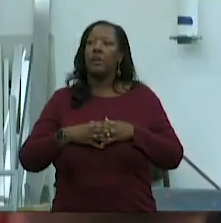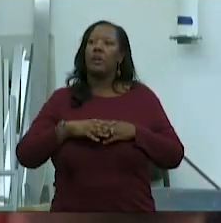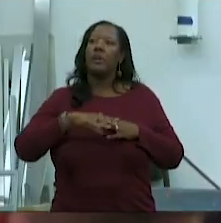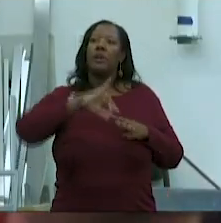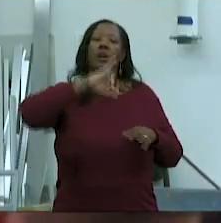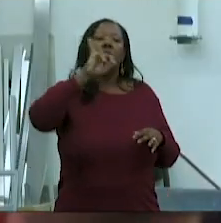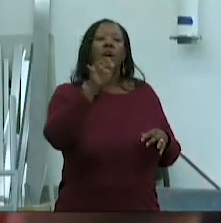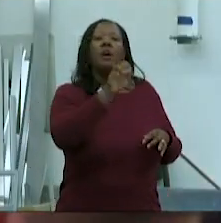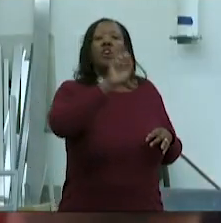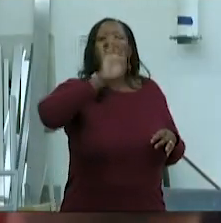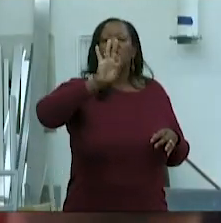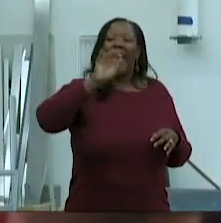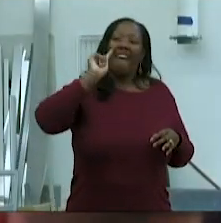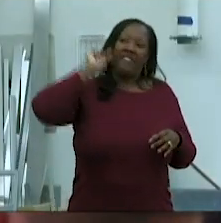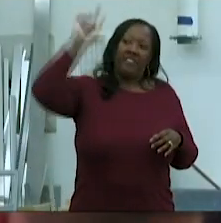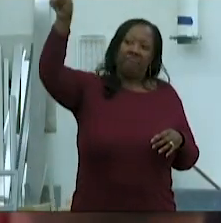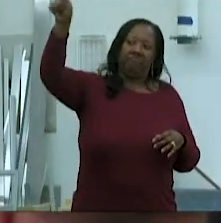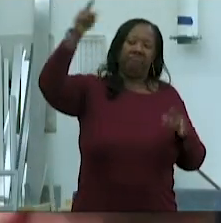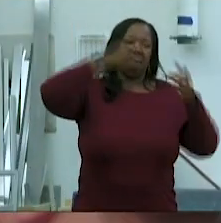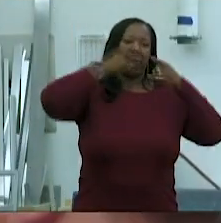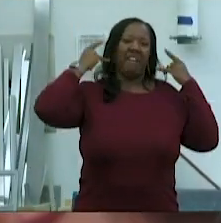for us.